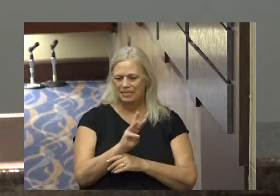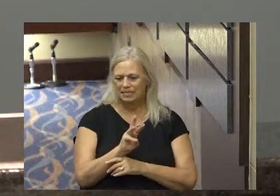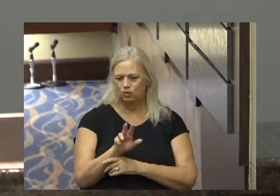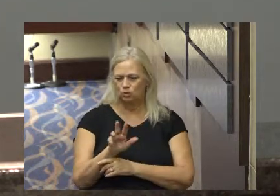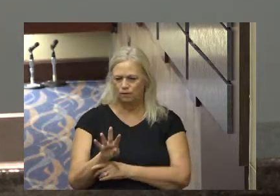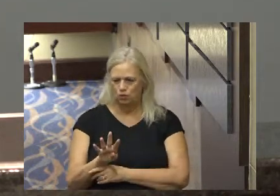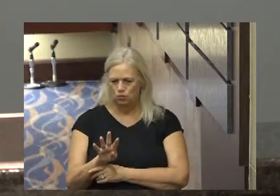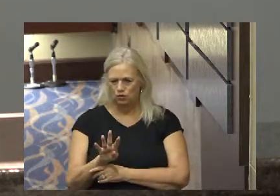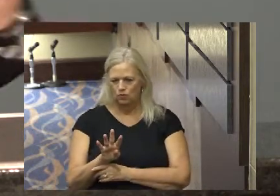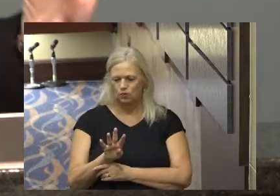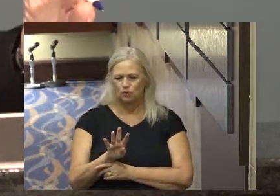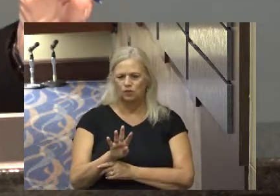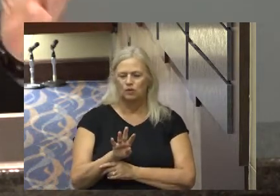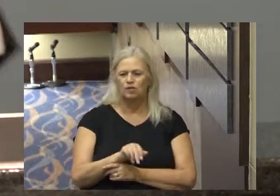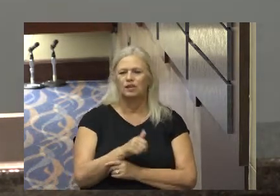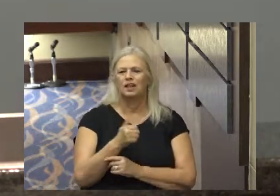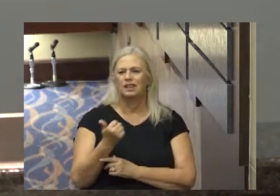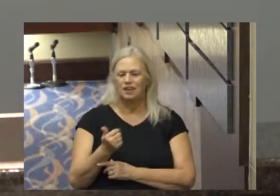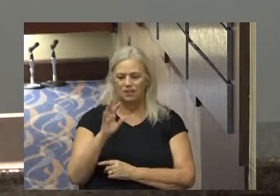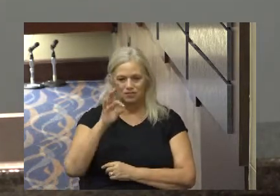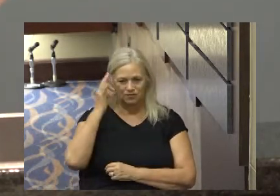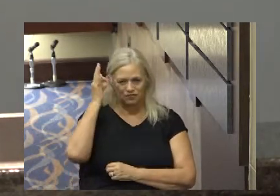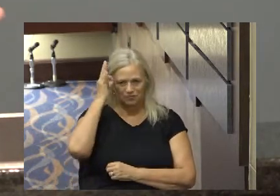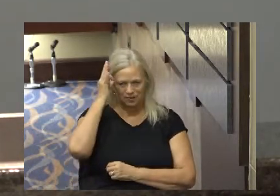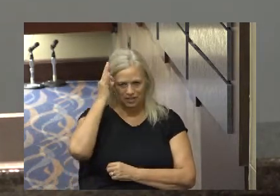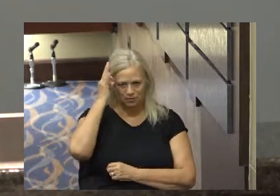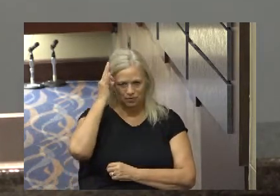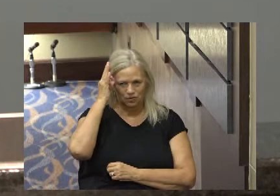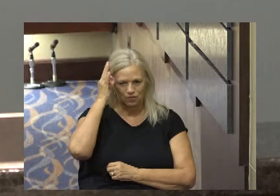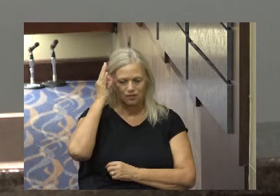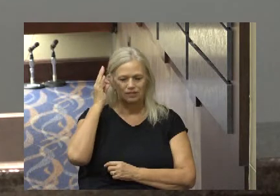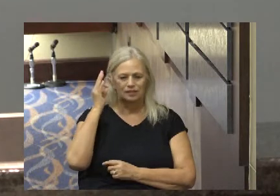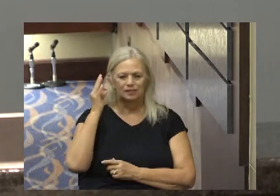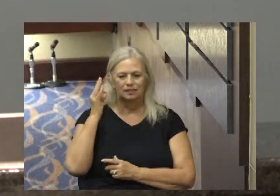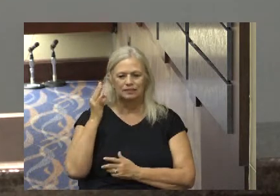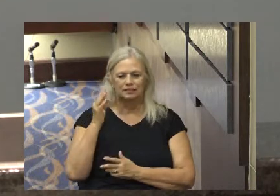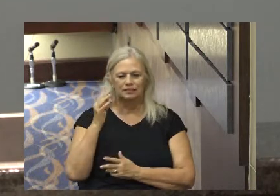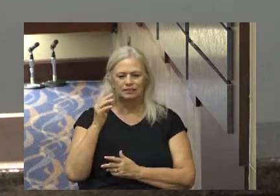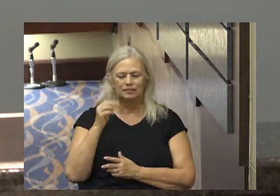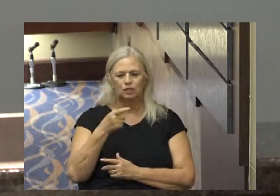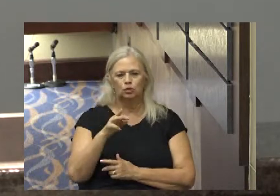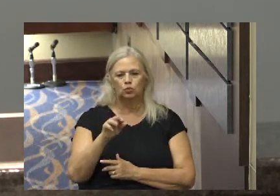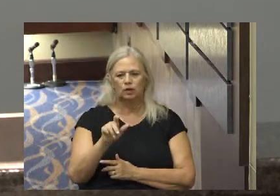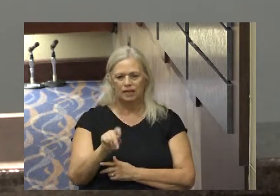634, which is another federal grant. This is actually a state grant, I think, through the